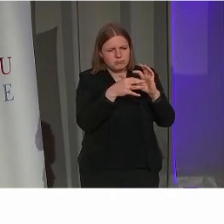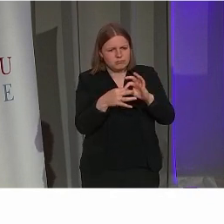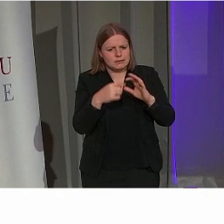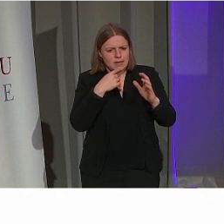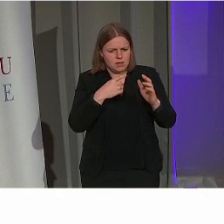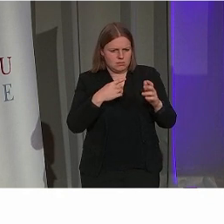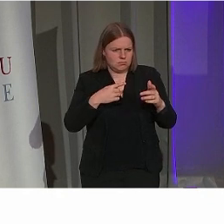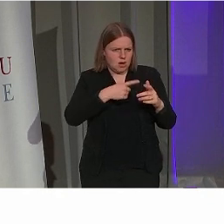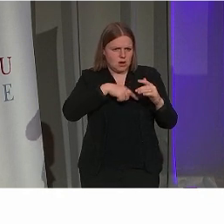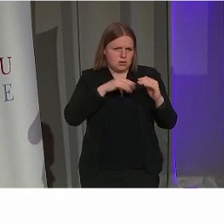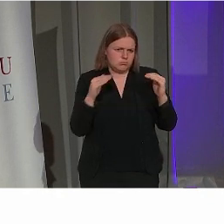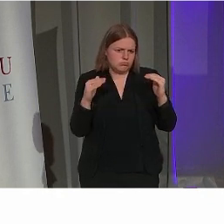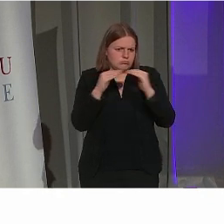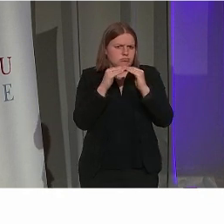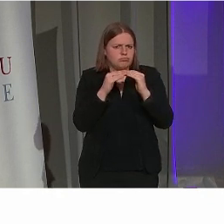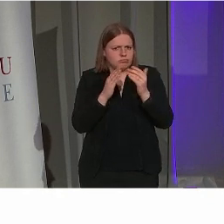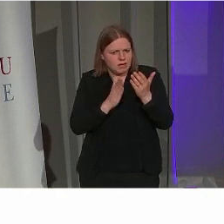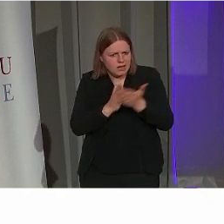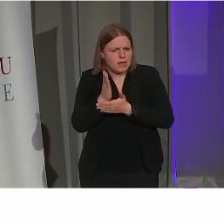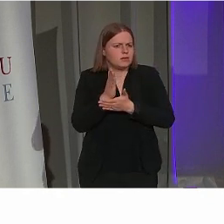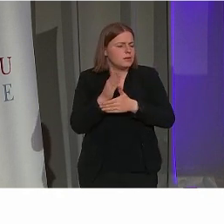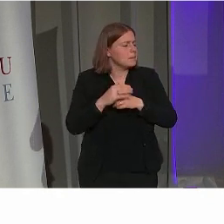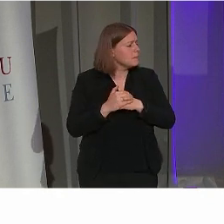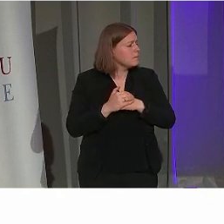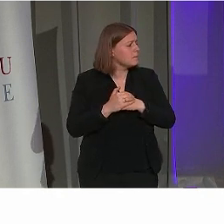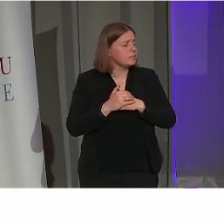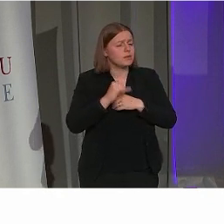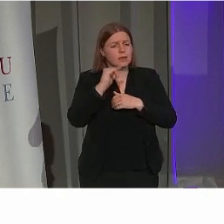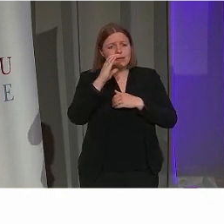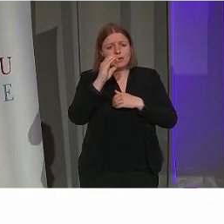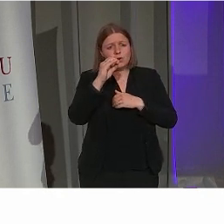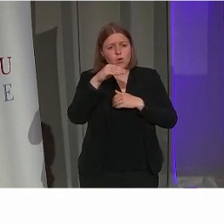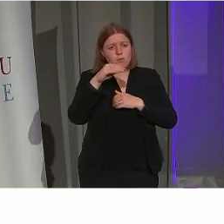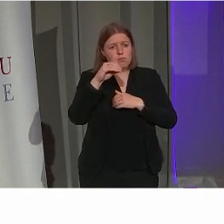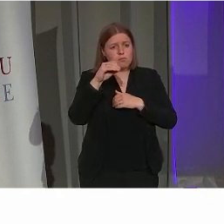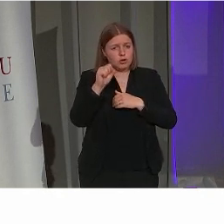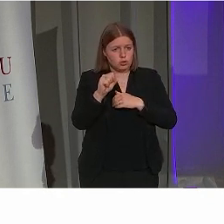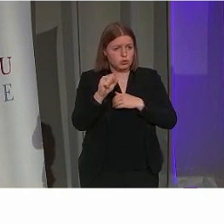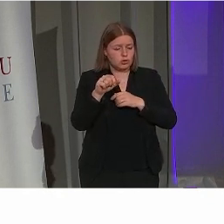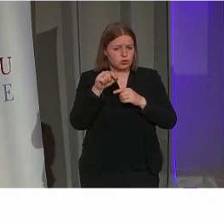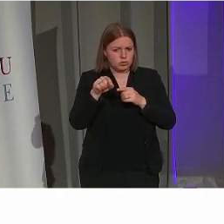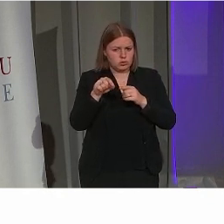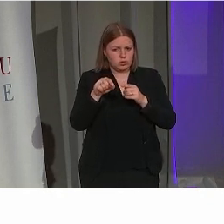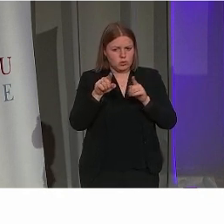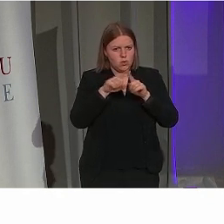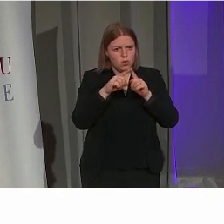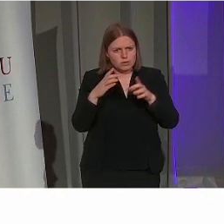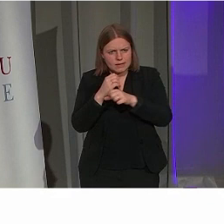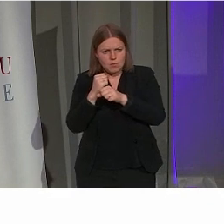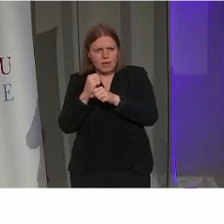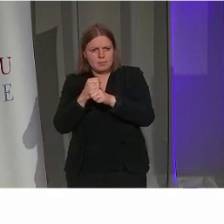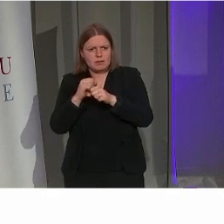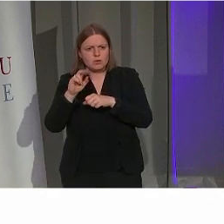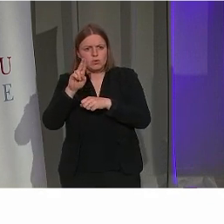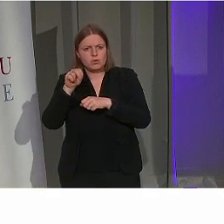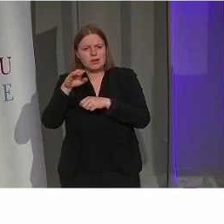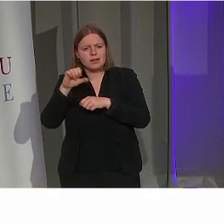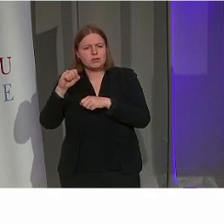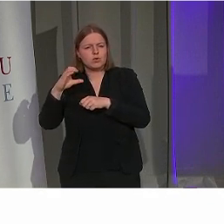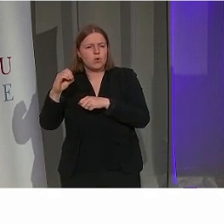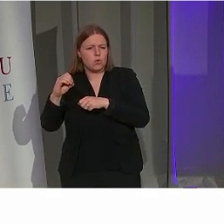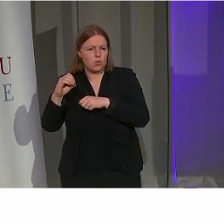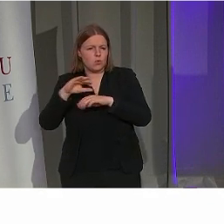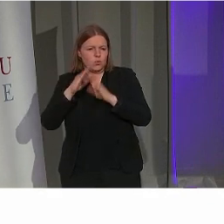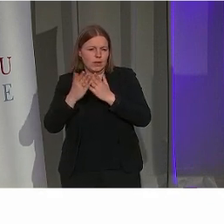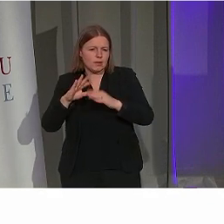Dignity Initiative. ICOMOS are the expert advisors to UNESCO World Heritage. So they